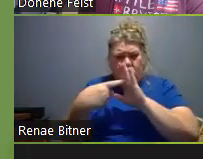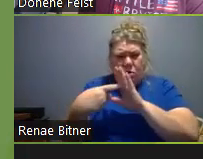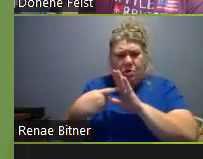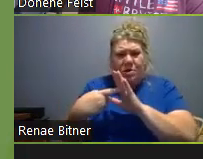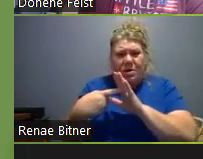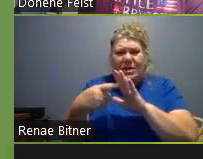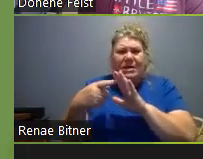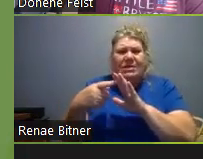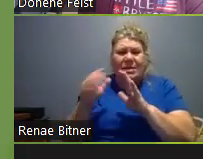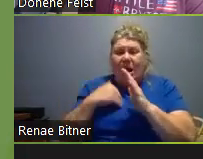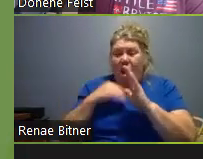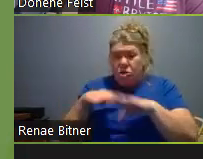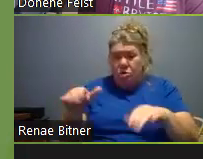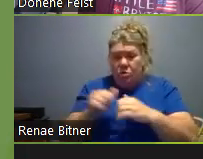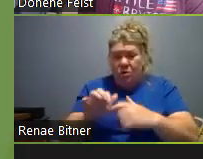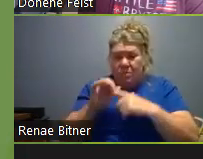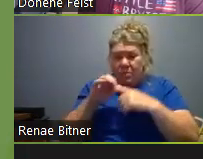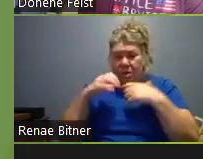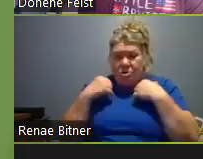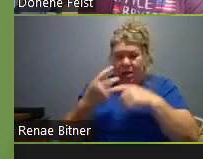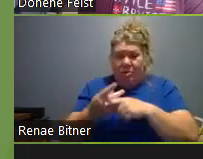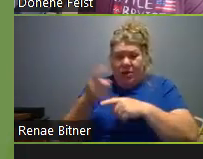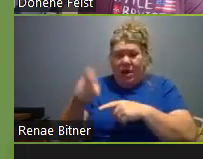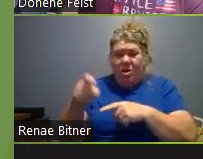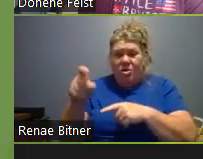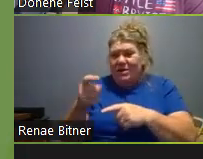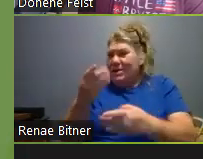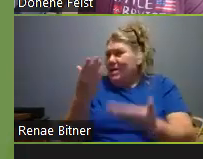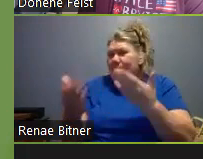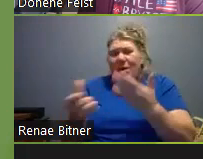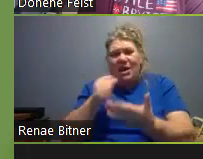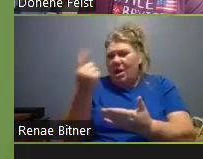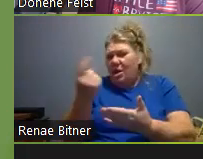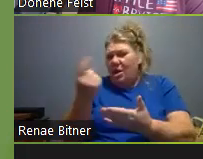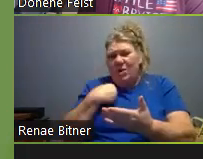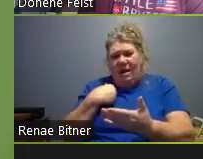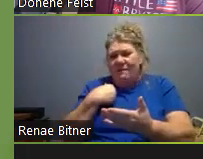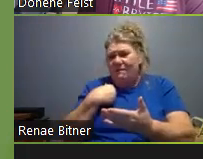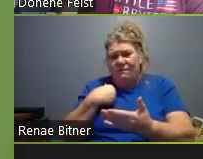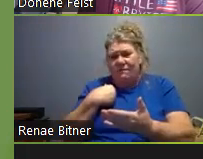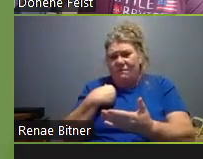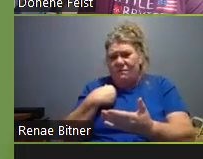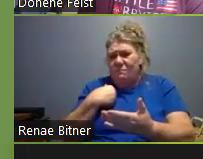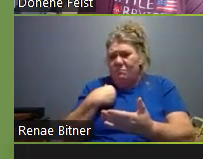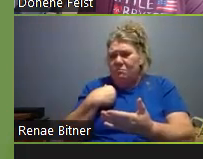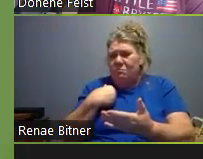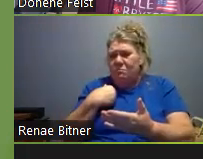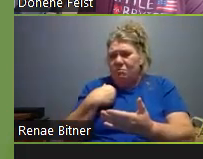the fact that our children with special health care needs may not always have adequate insurance, or